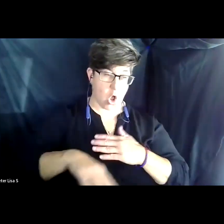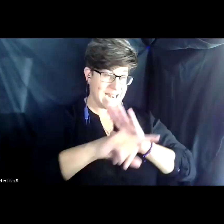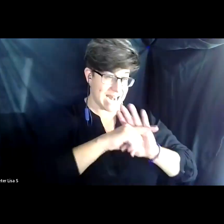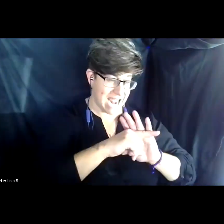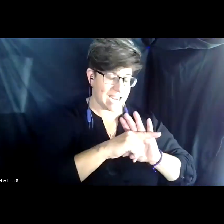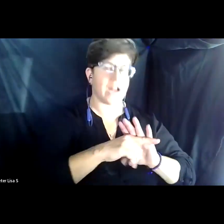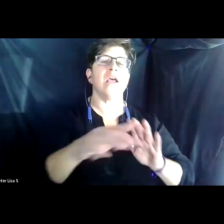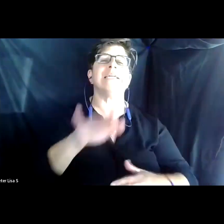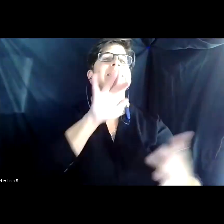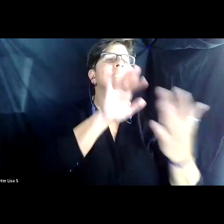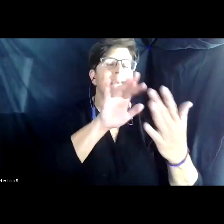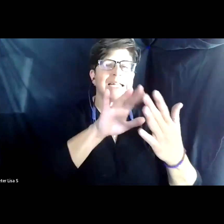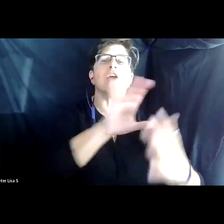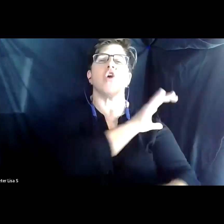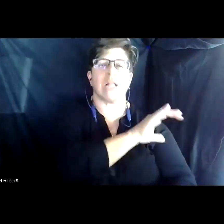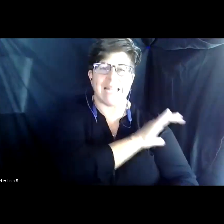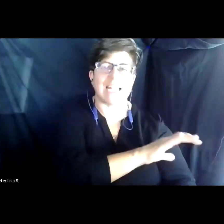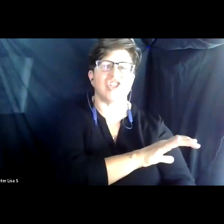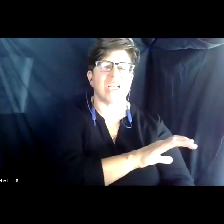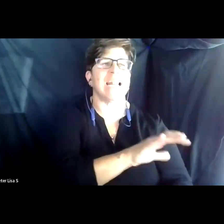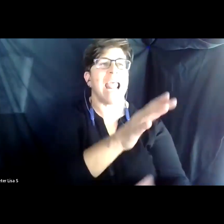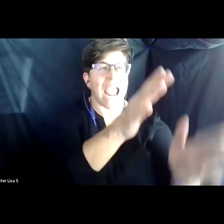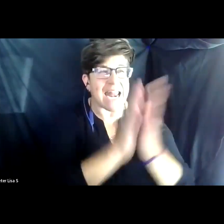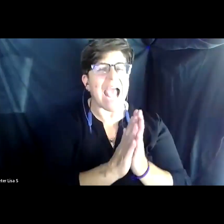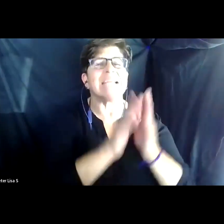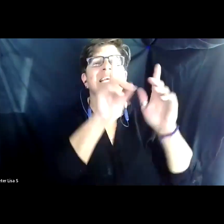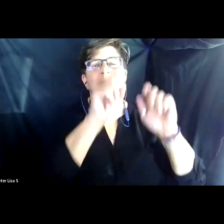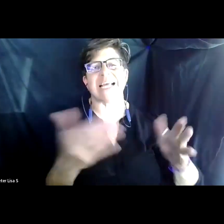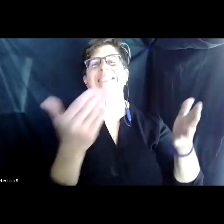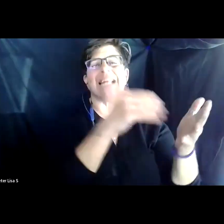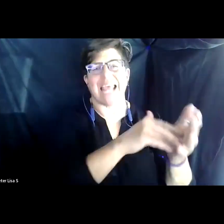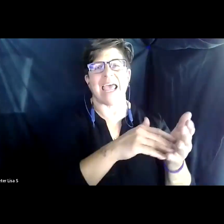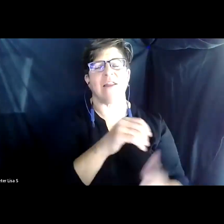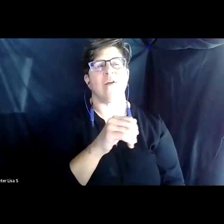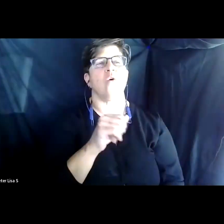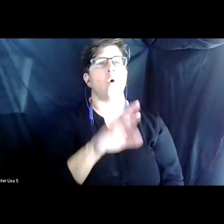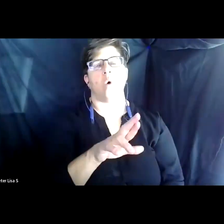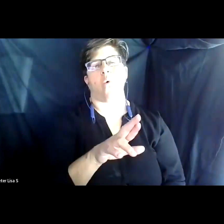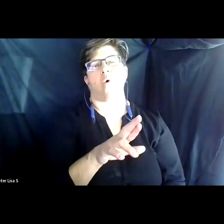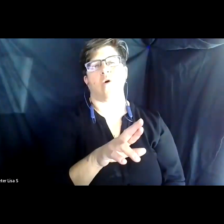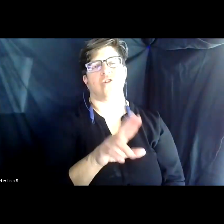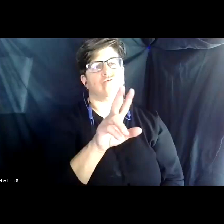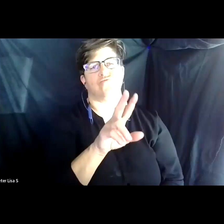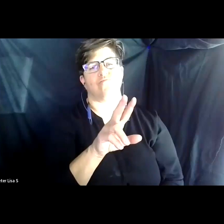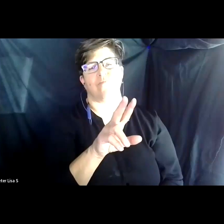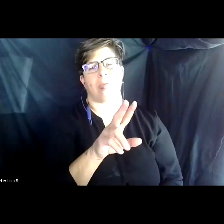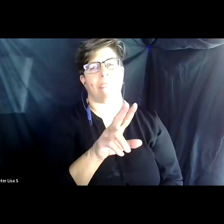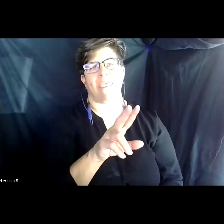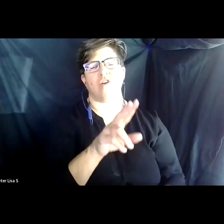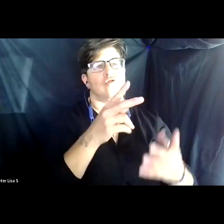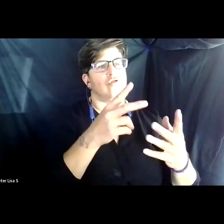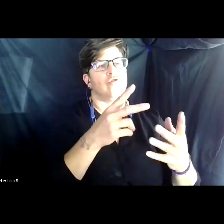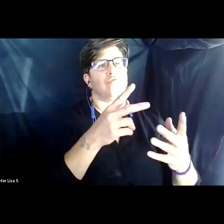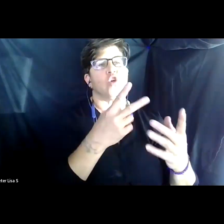clinician or your geneticist and ask them to have another look, or even to perform a novel testing if